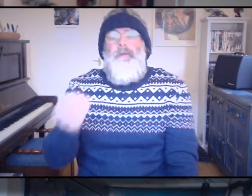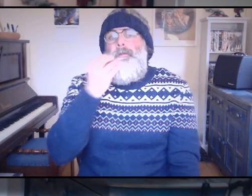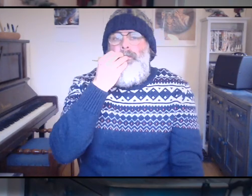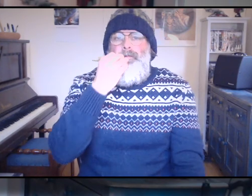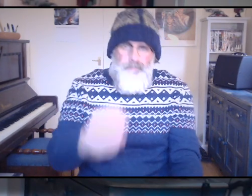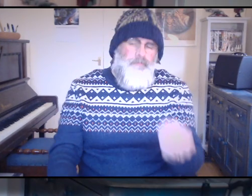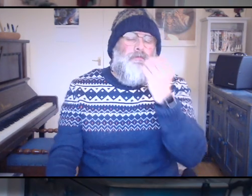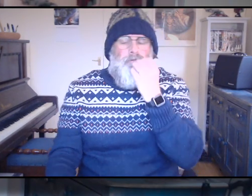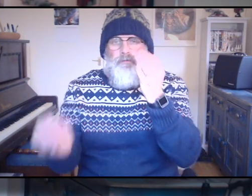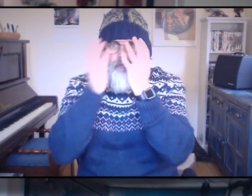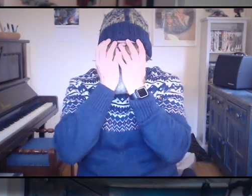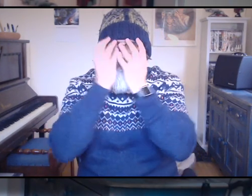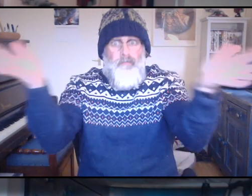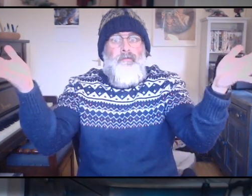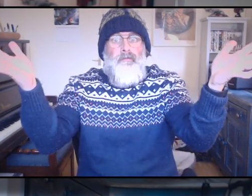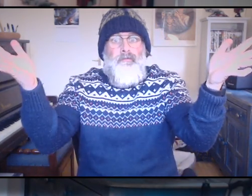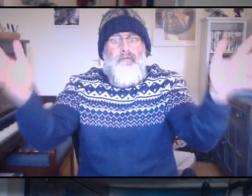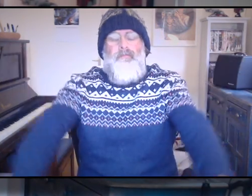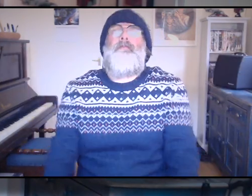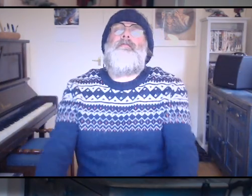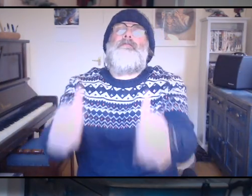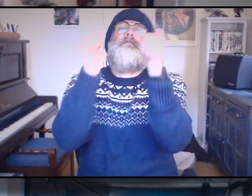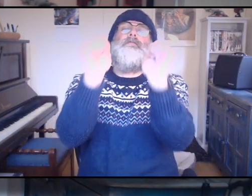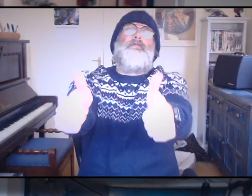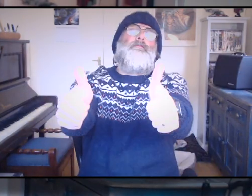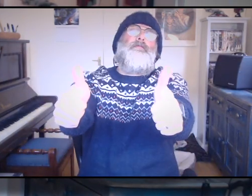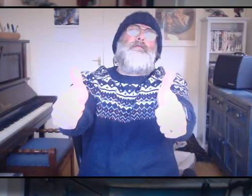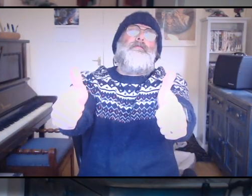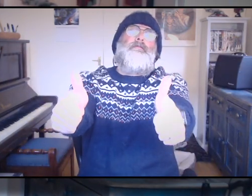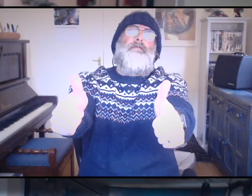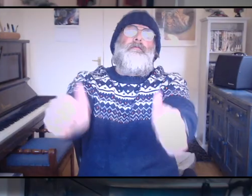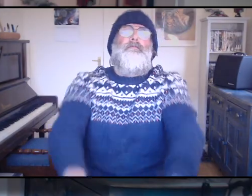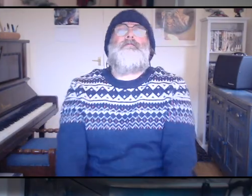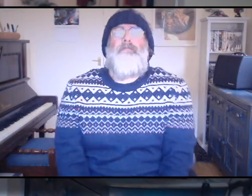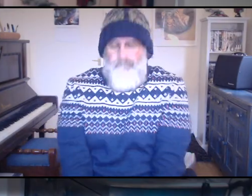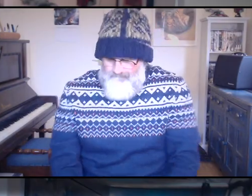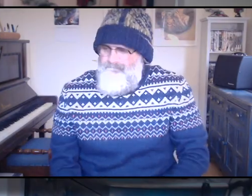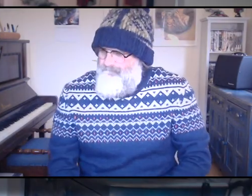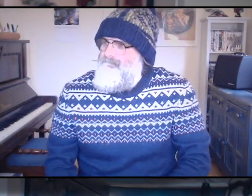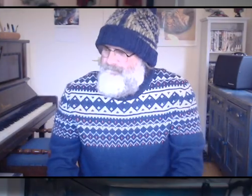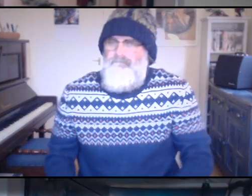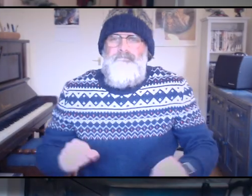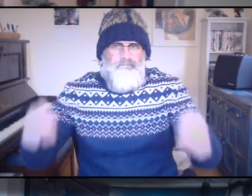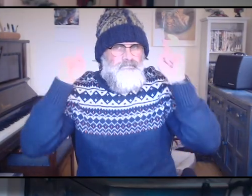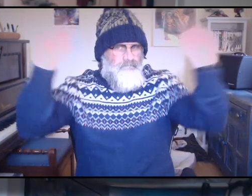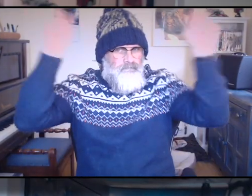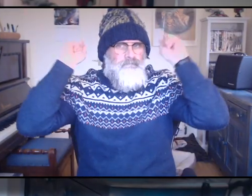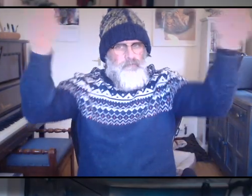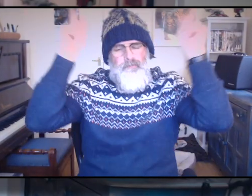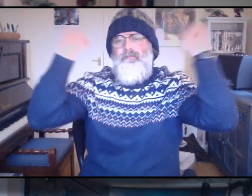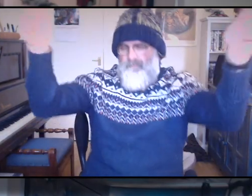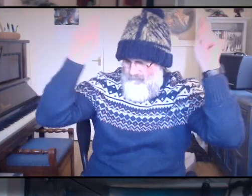a mama's pies. Can't believe my eyes. Know it's gonna be alright. Cause it's